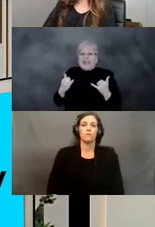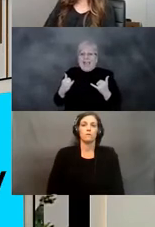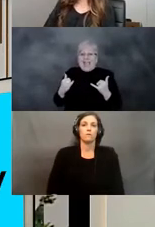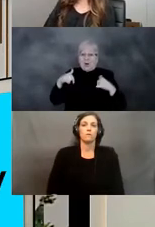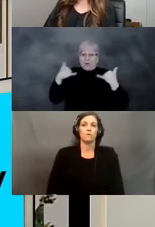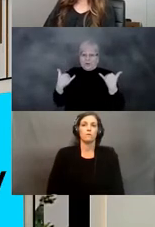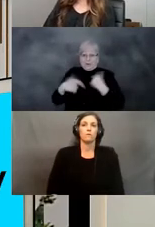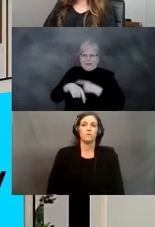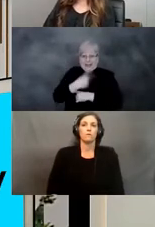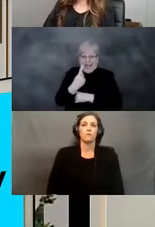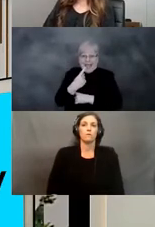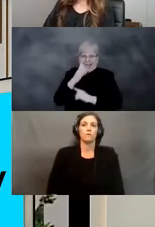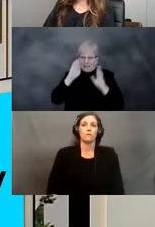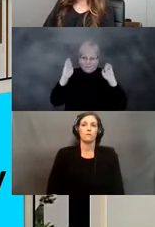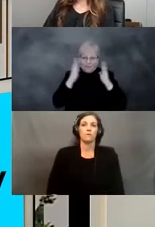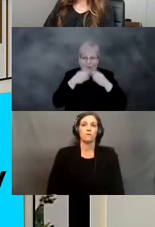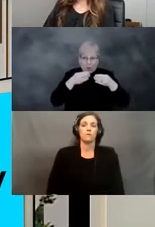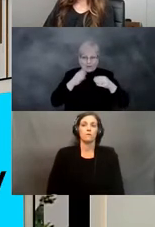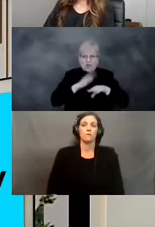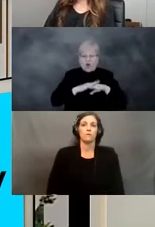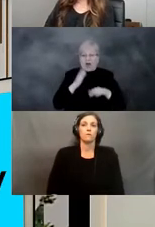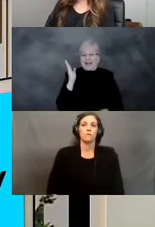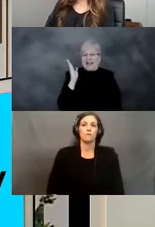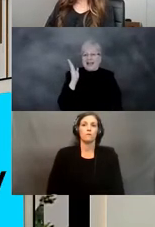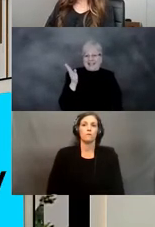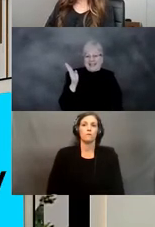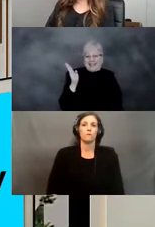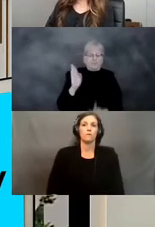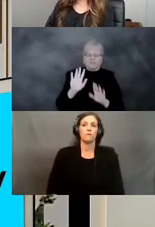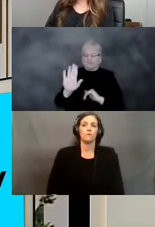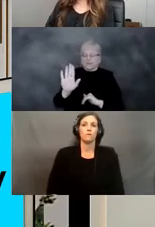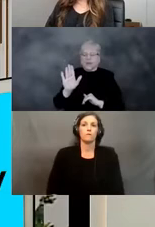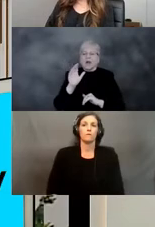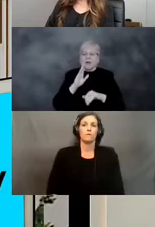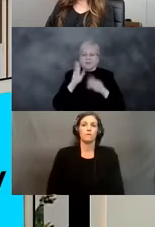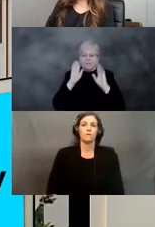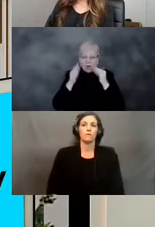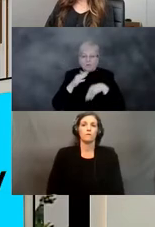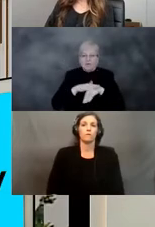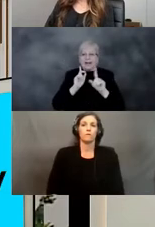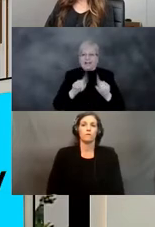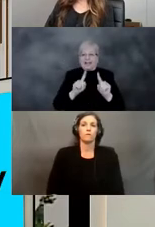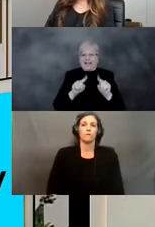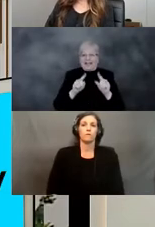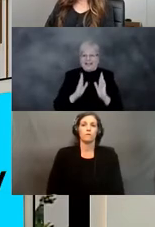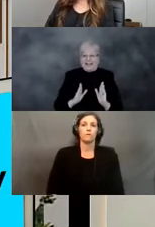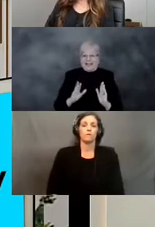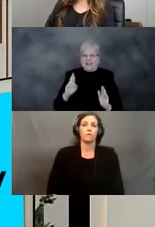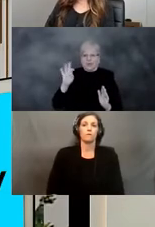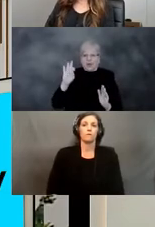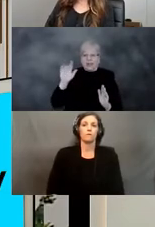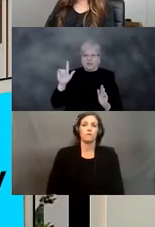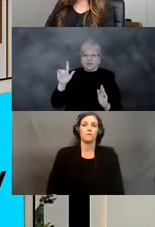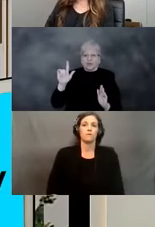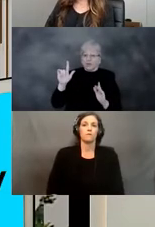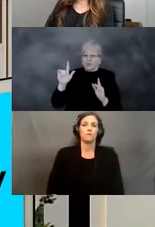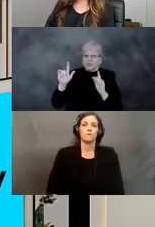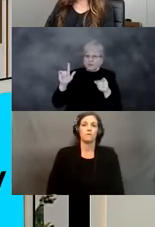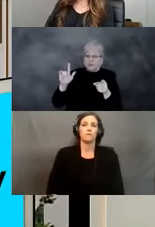the experience. So while I, Rachel, briefly have the, I suppose the microphone here,